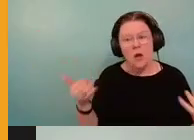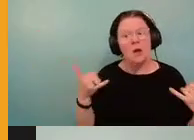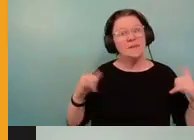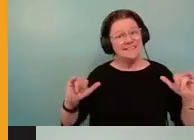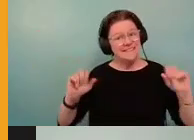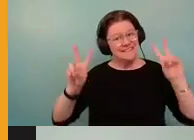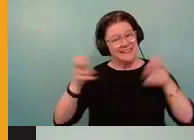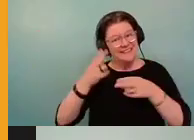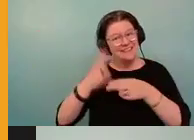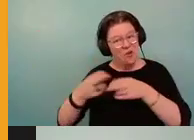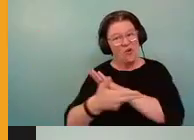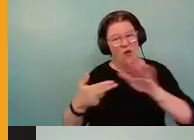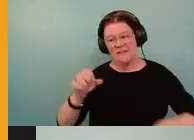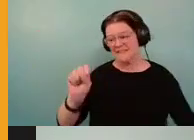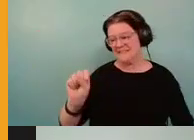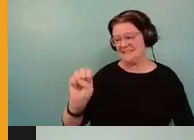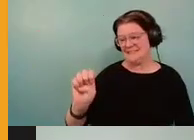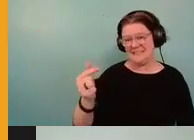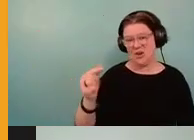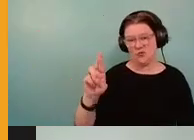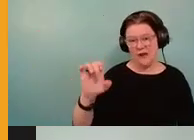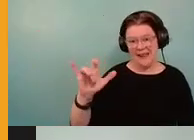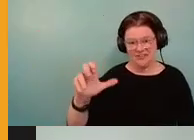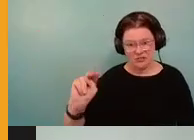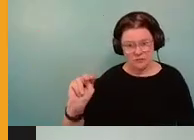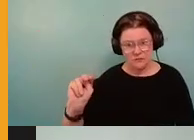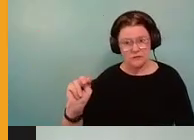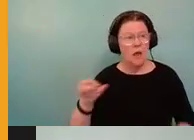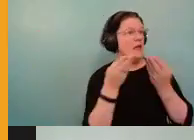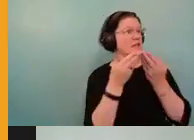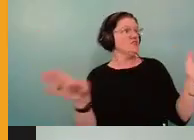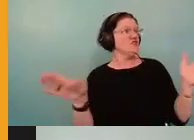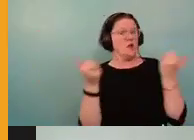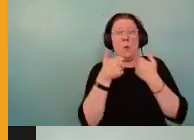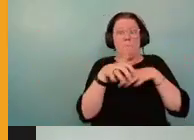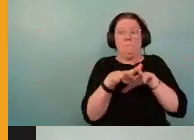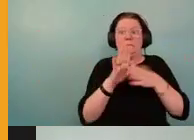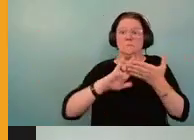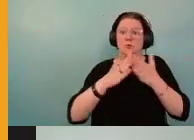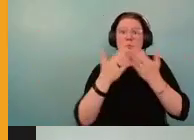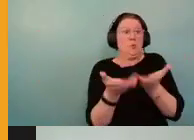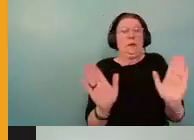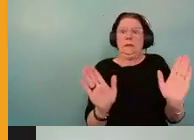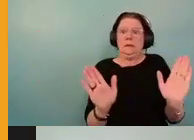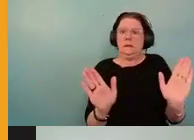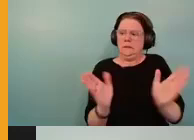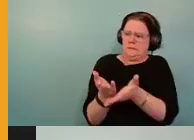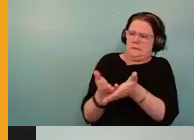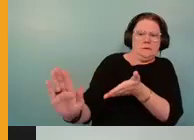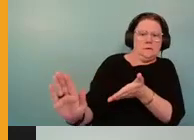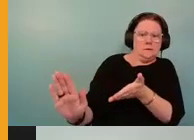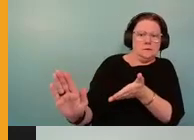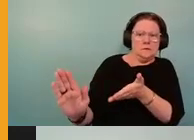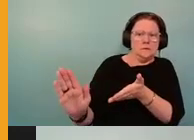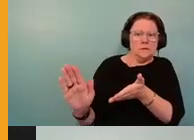call segregation. And it's separation from the community as a whole. And part